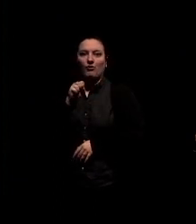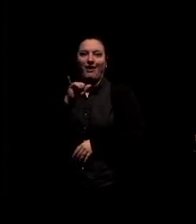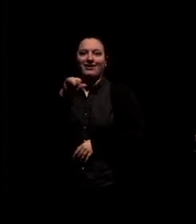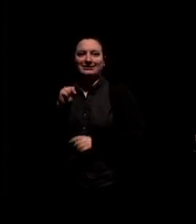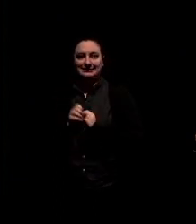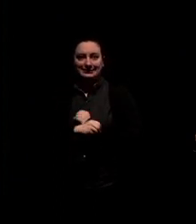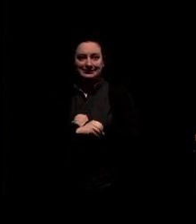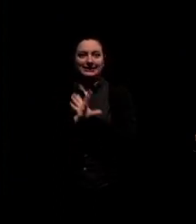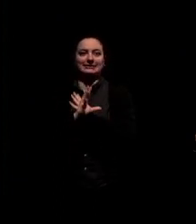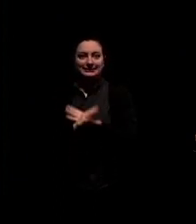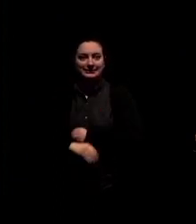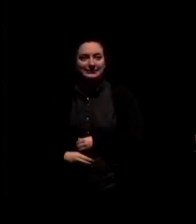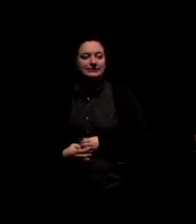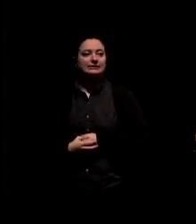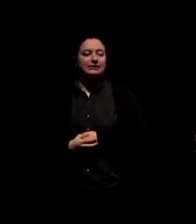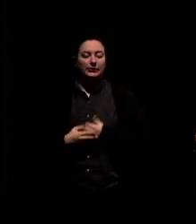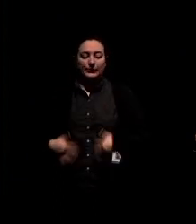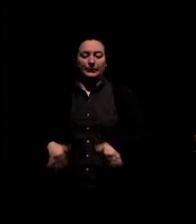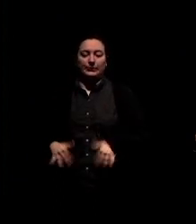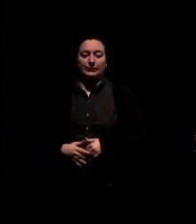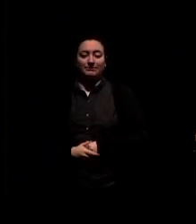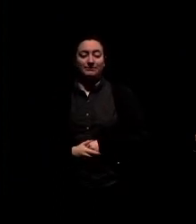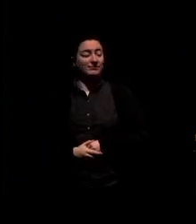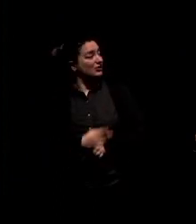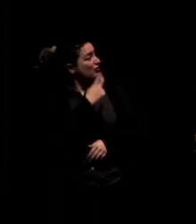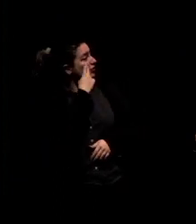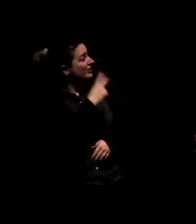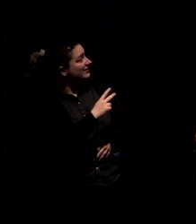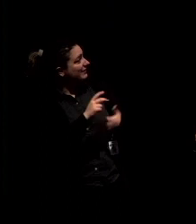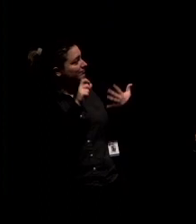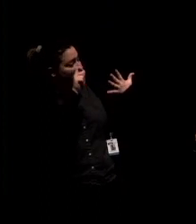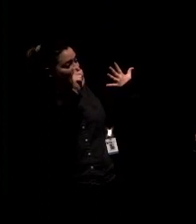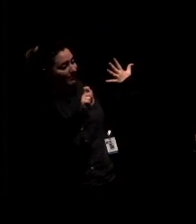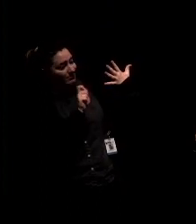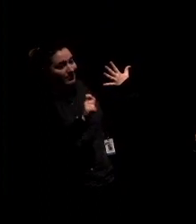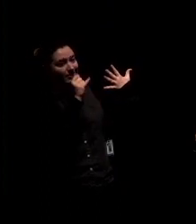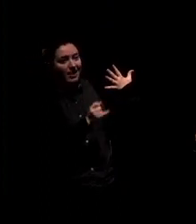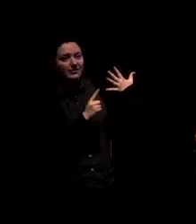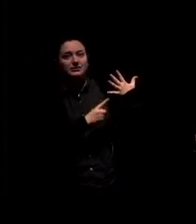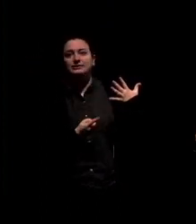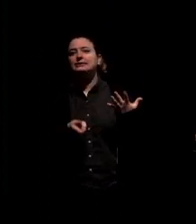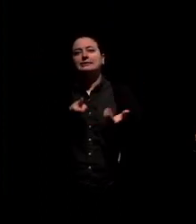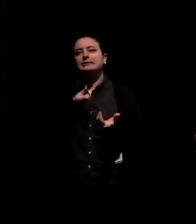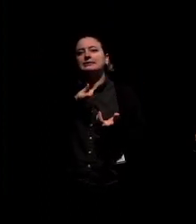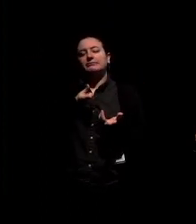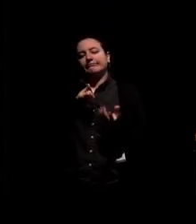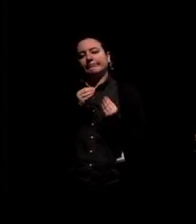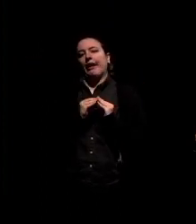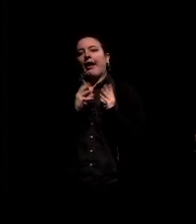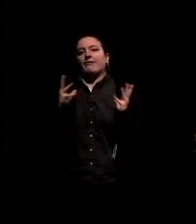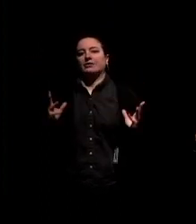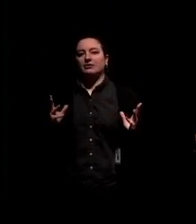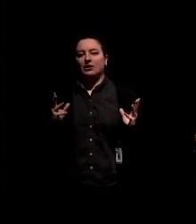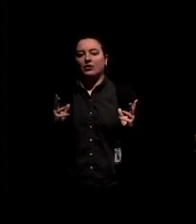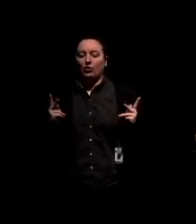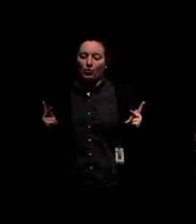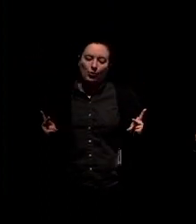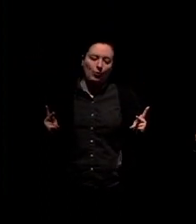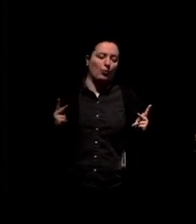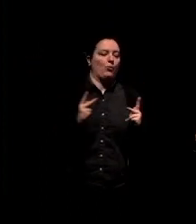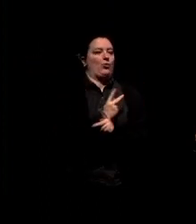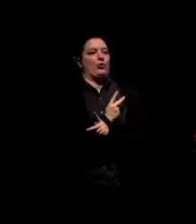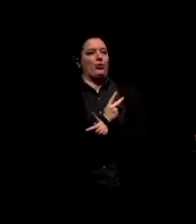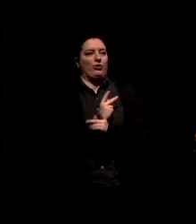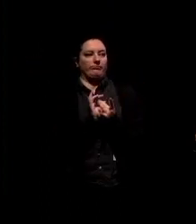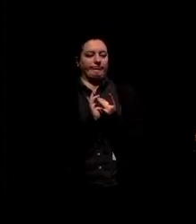you can see in the last bullet point here, that this is not surprisingly an even worse issue for the T in the